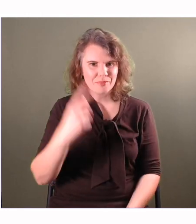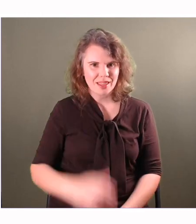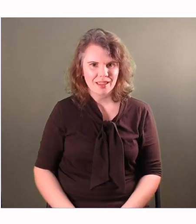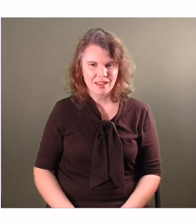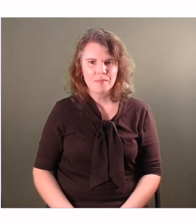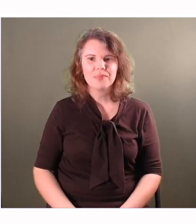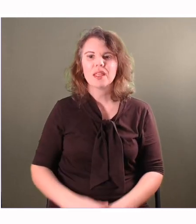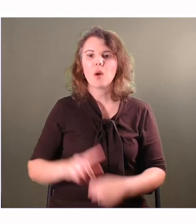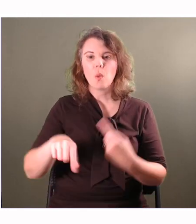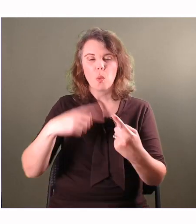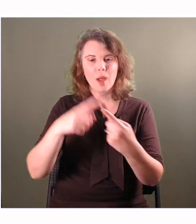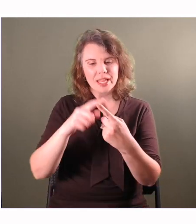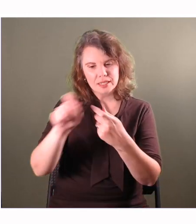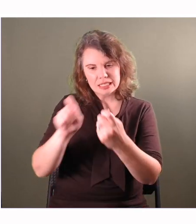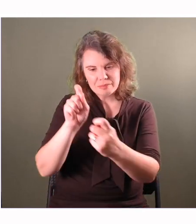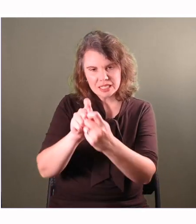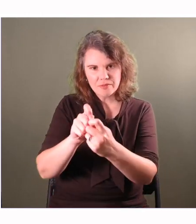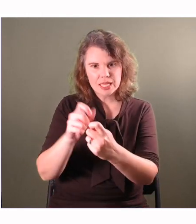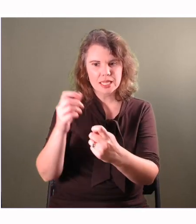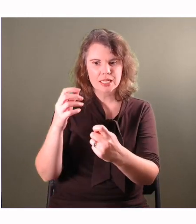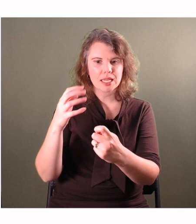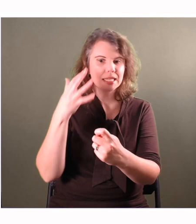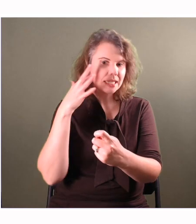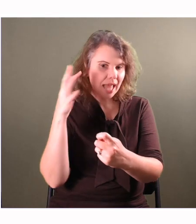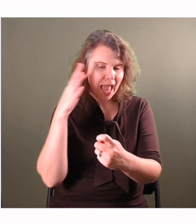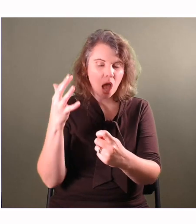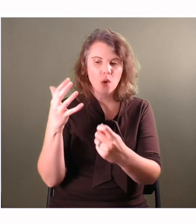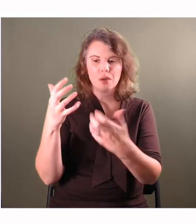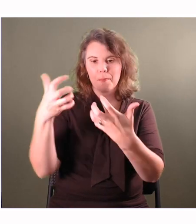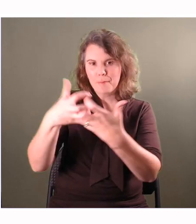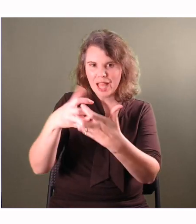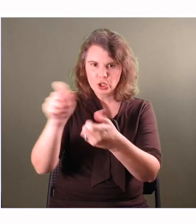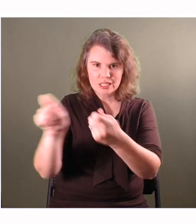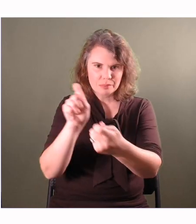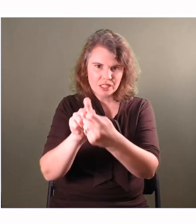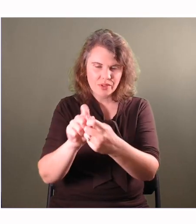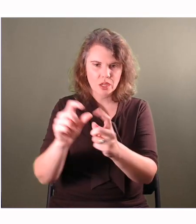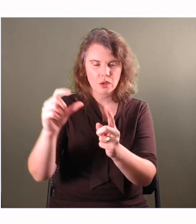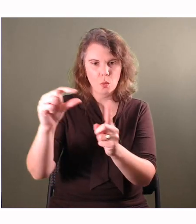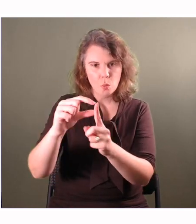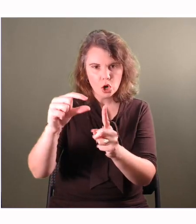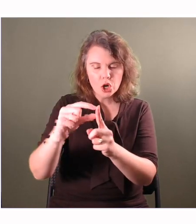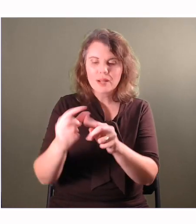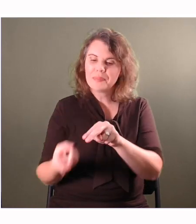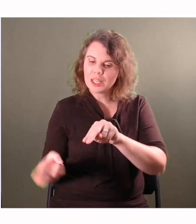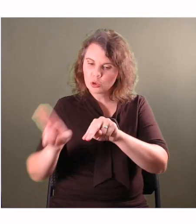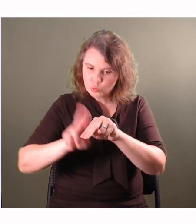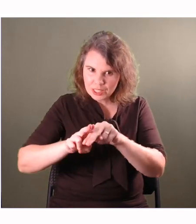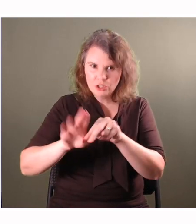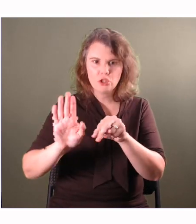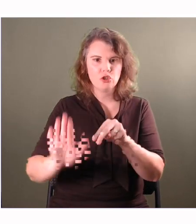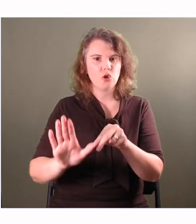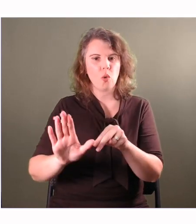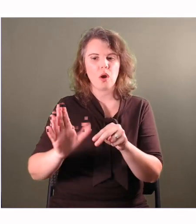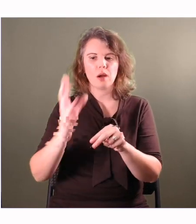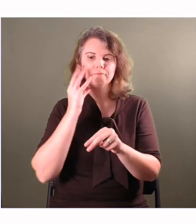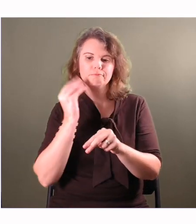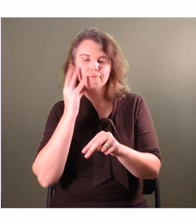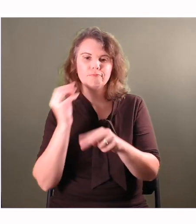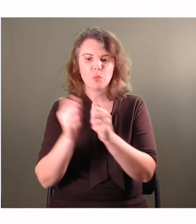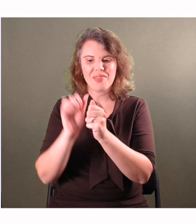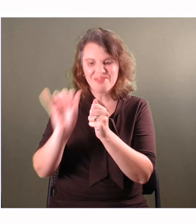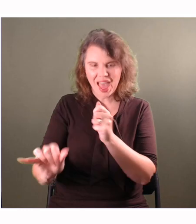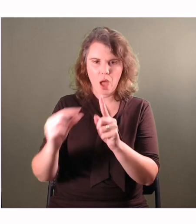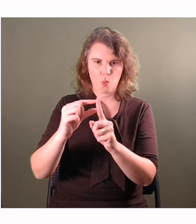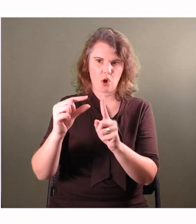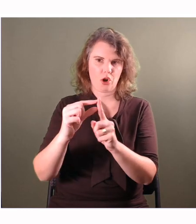learning. So when you put a particular phoneme in a particular position in a syllable, that just increases your ability